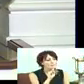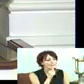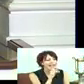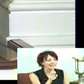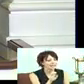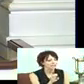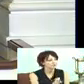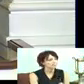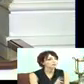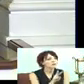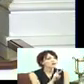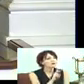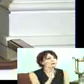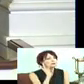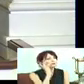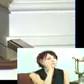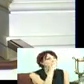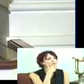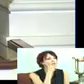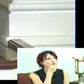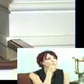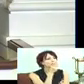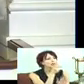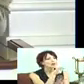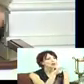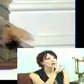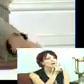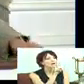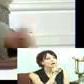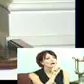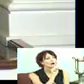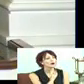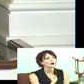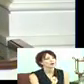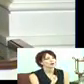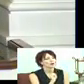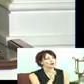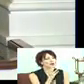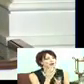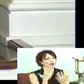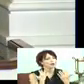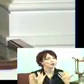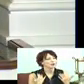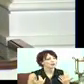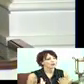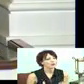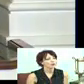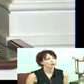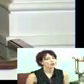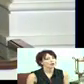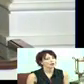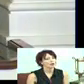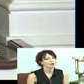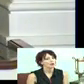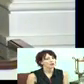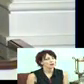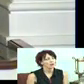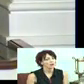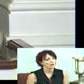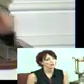beautiful." And she fell back down, and absent from this body, Sini was present with Christ.